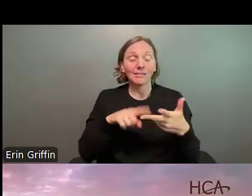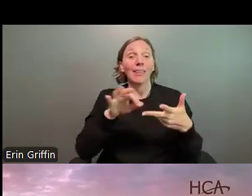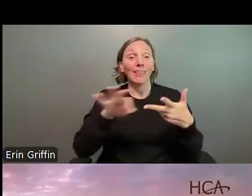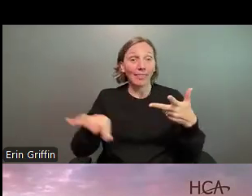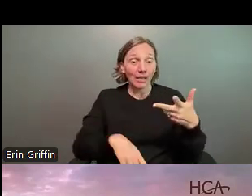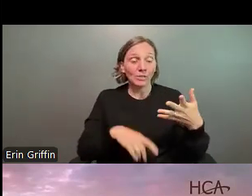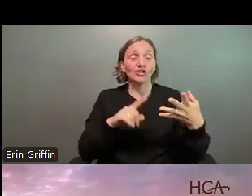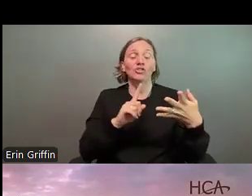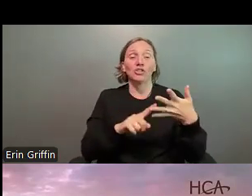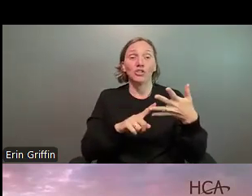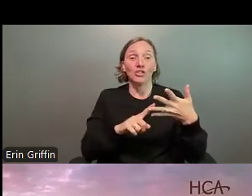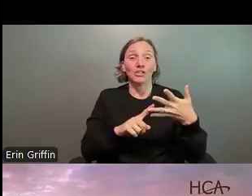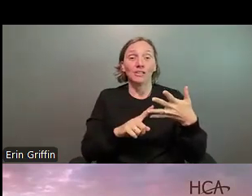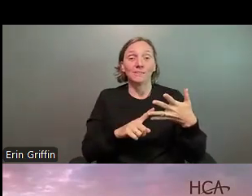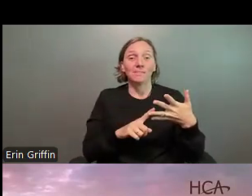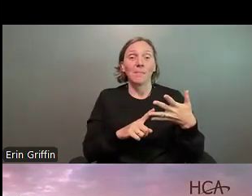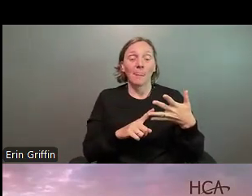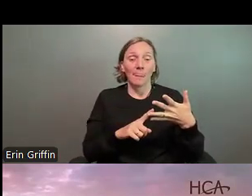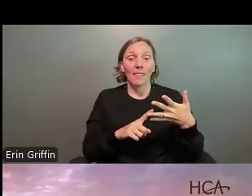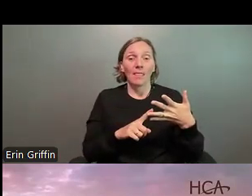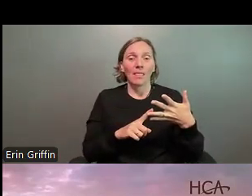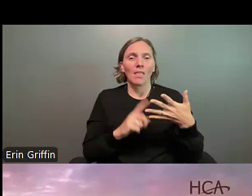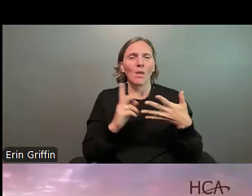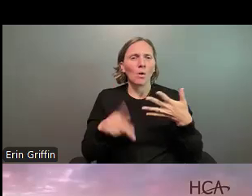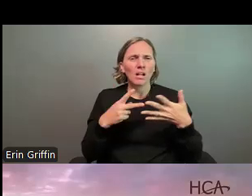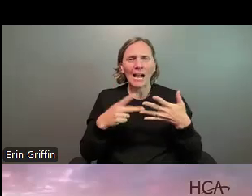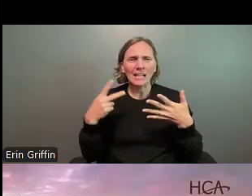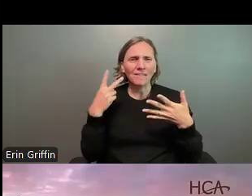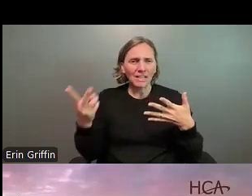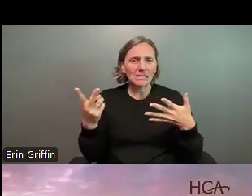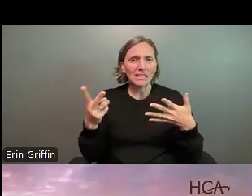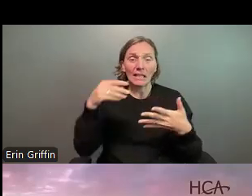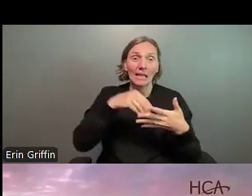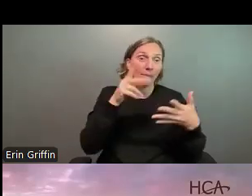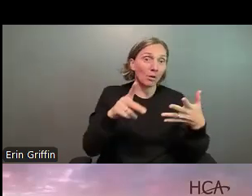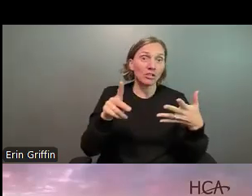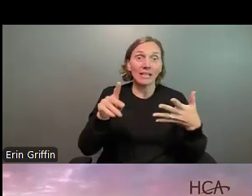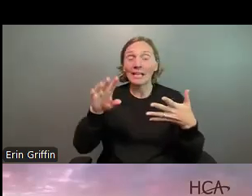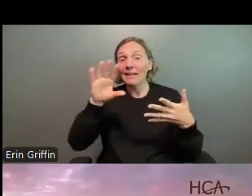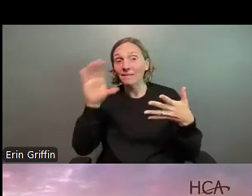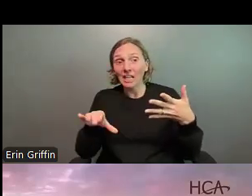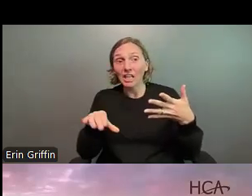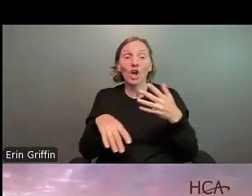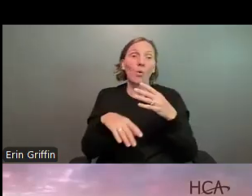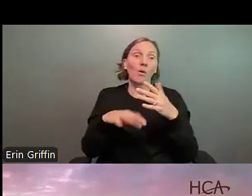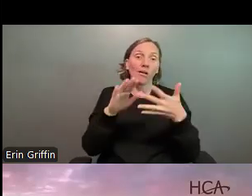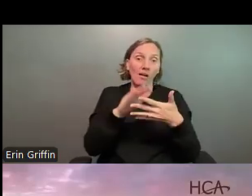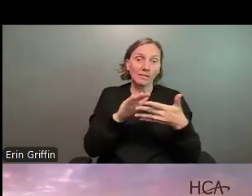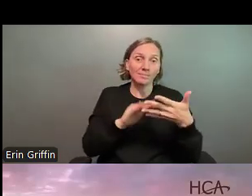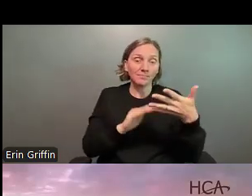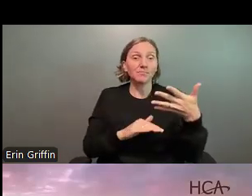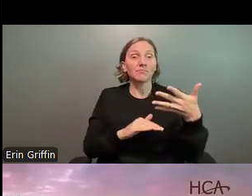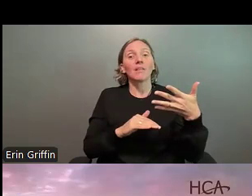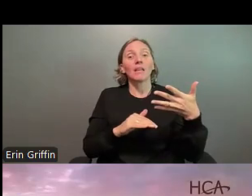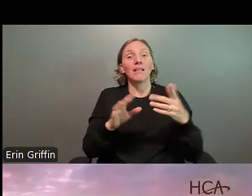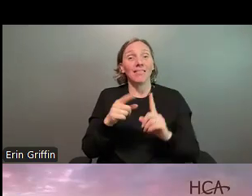person needs to communicate in, what type of visit, if you would prefer in-person or video, type of appointment, and the